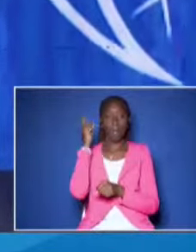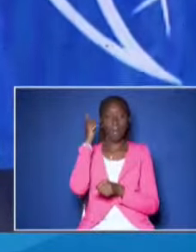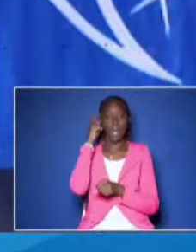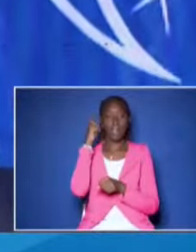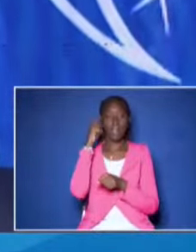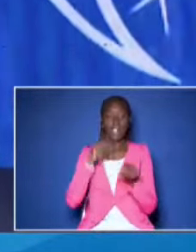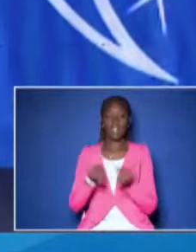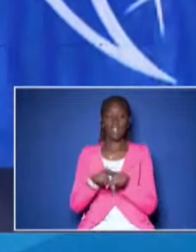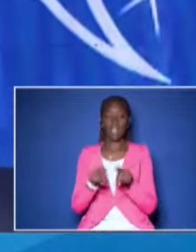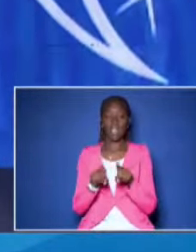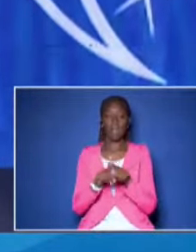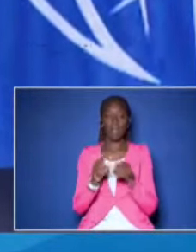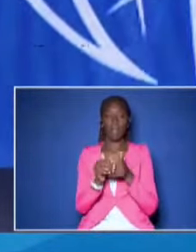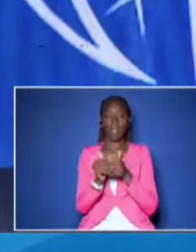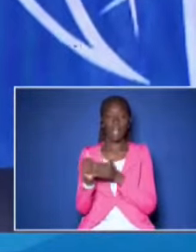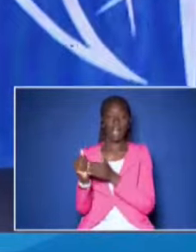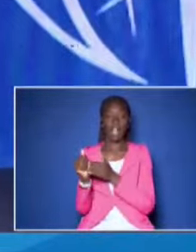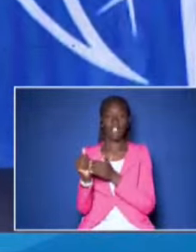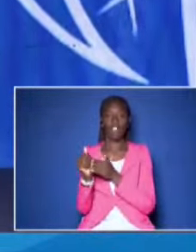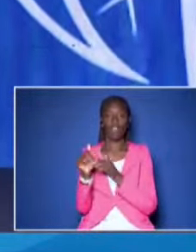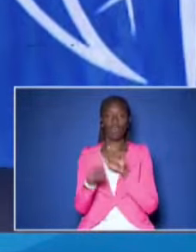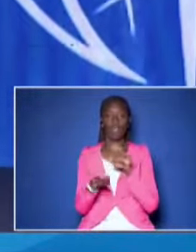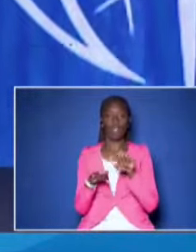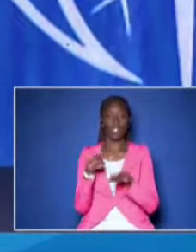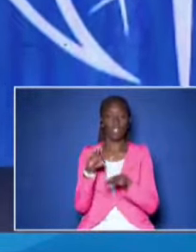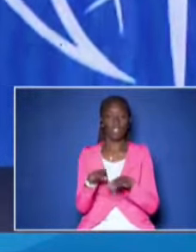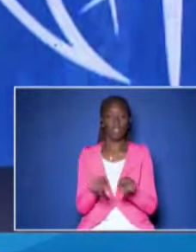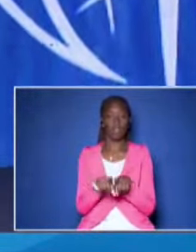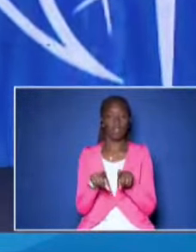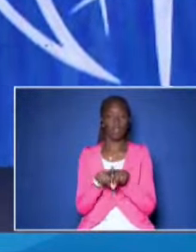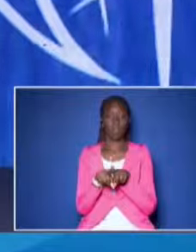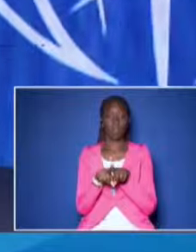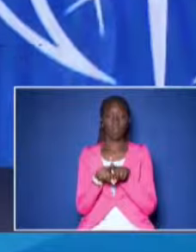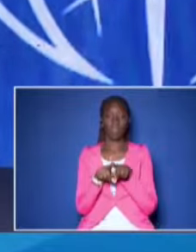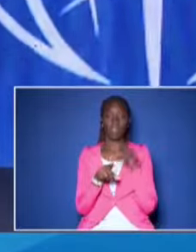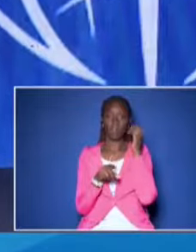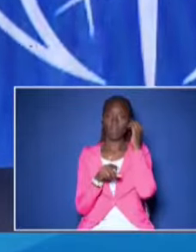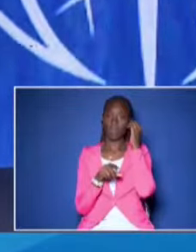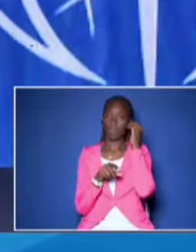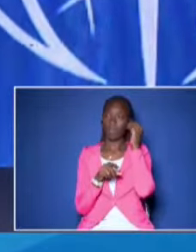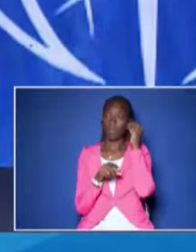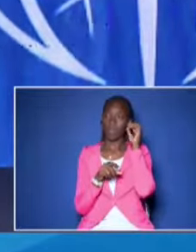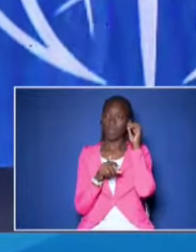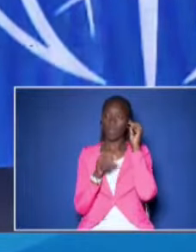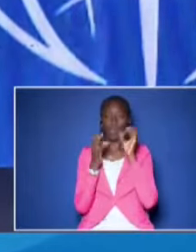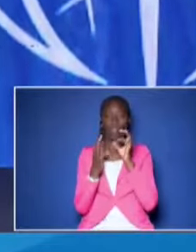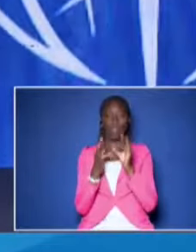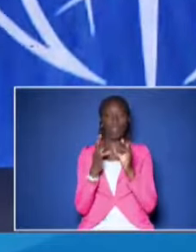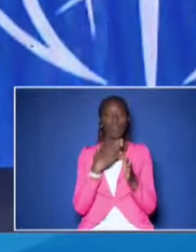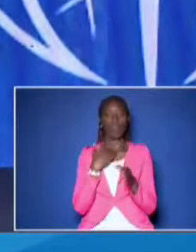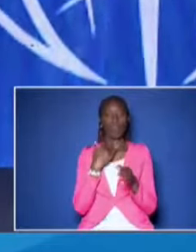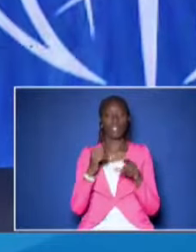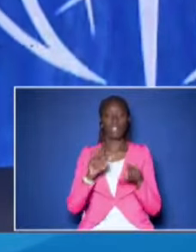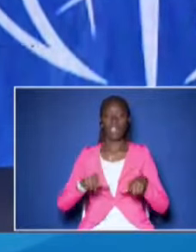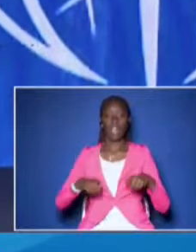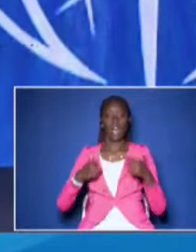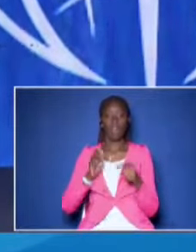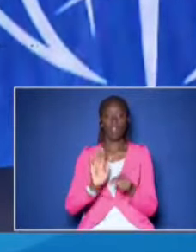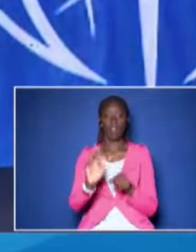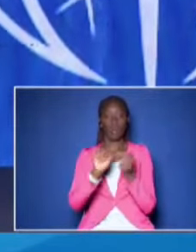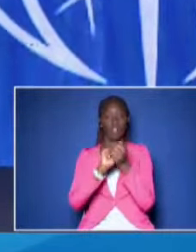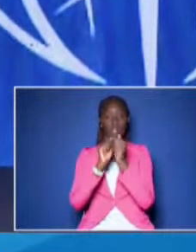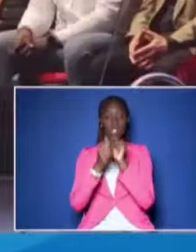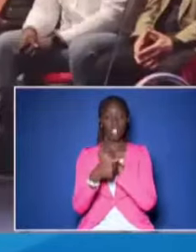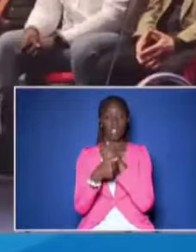heart and guide your if you want your life to change the Bible is a